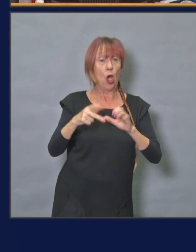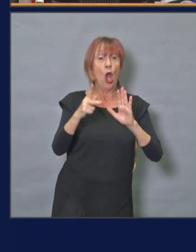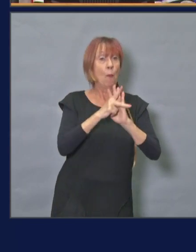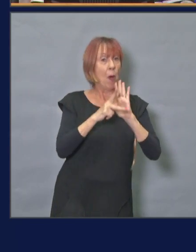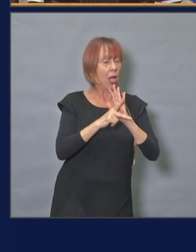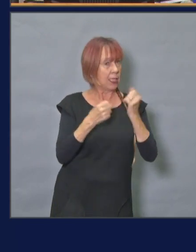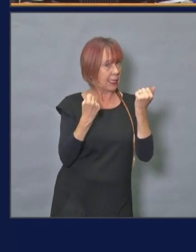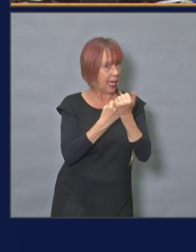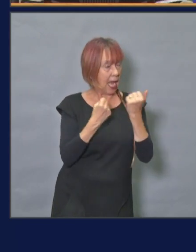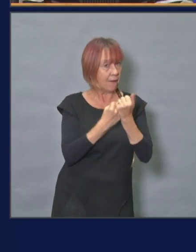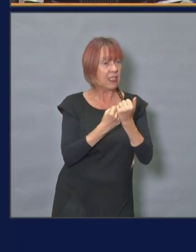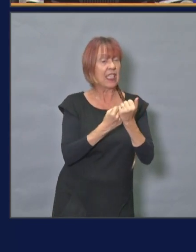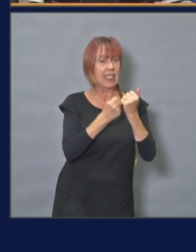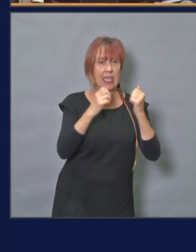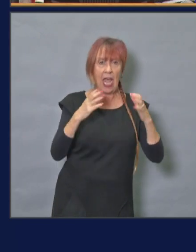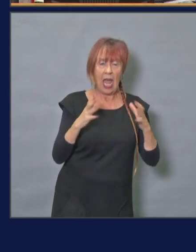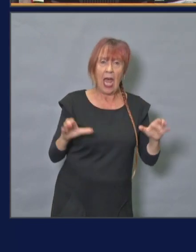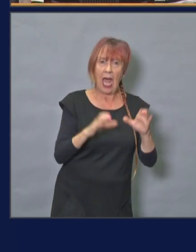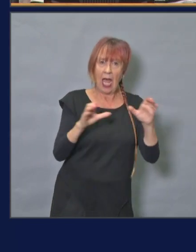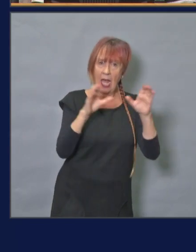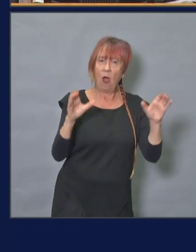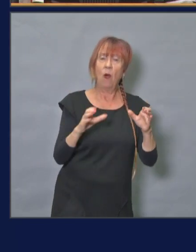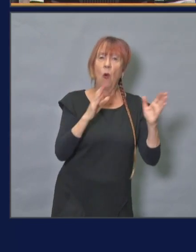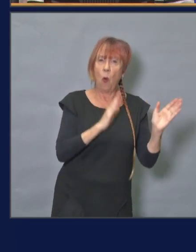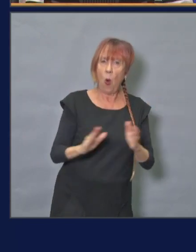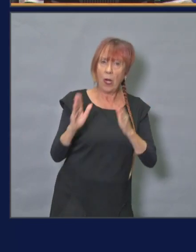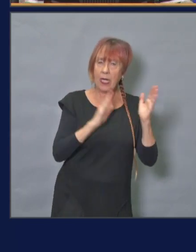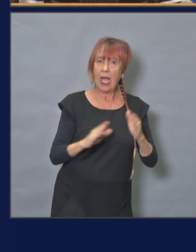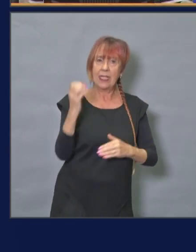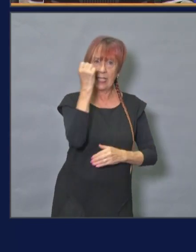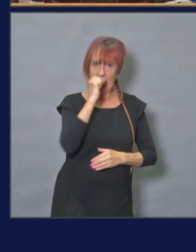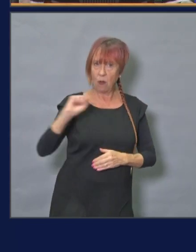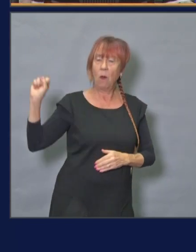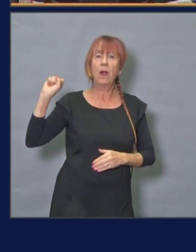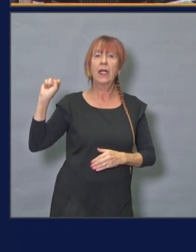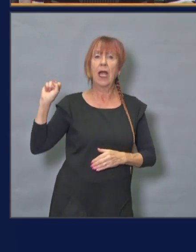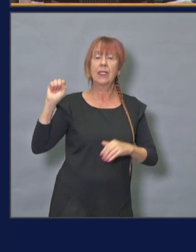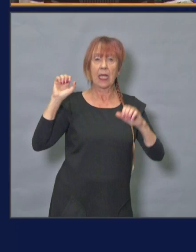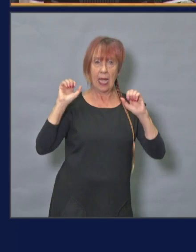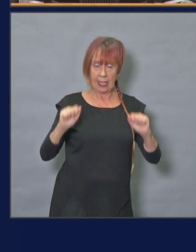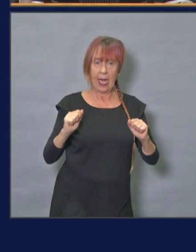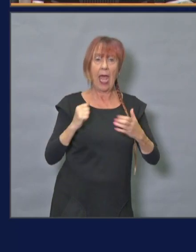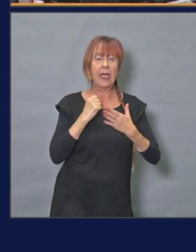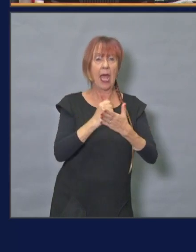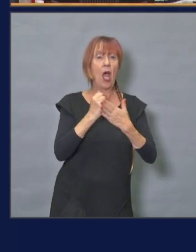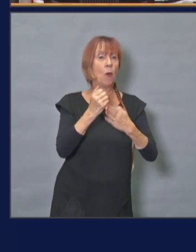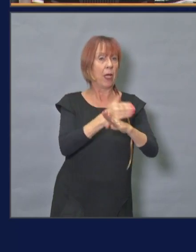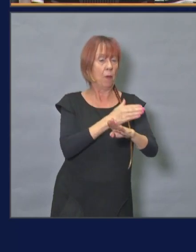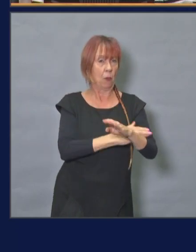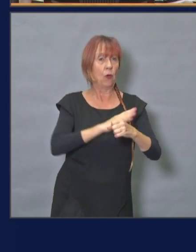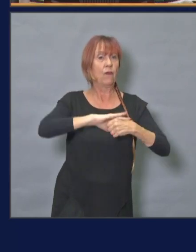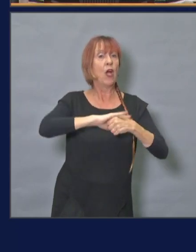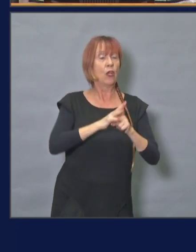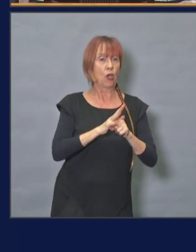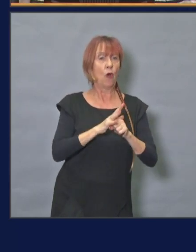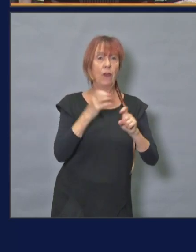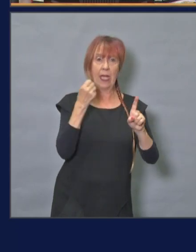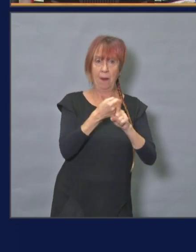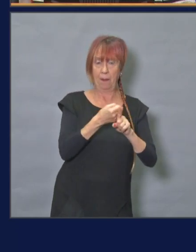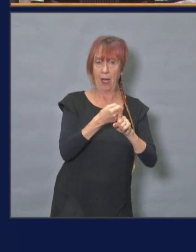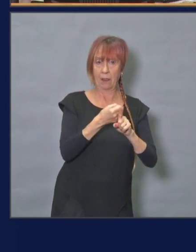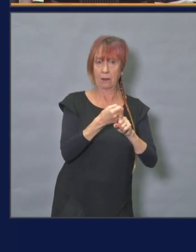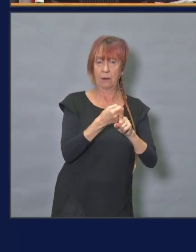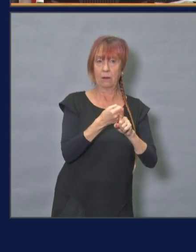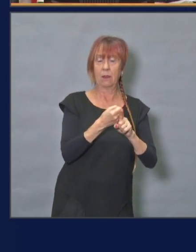advocacy and organizing as we work together to close the gaps in COVID-19 health outcomes. I also want